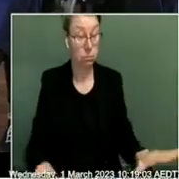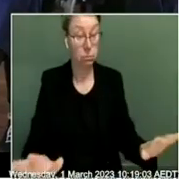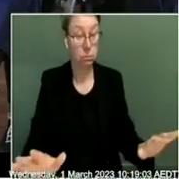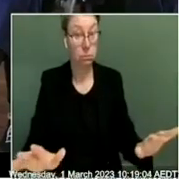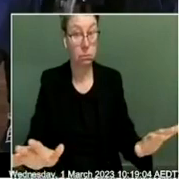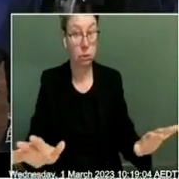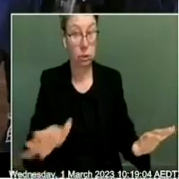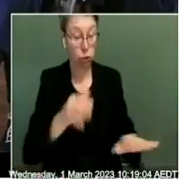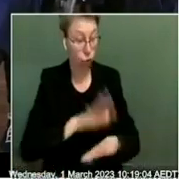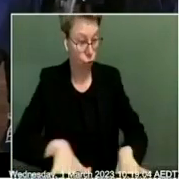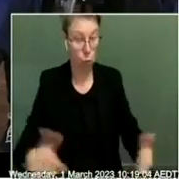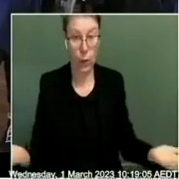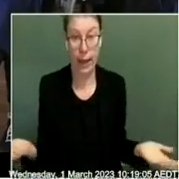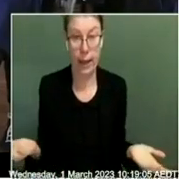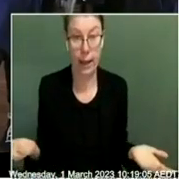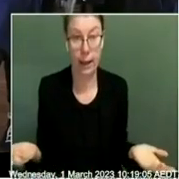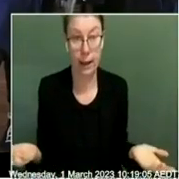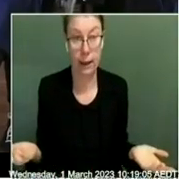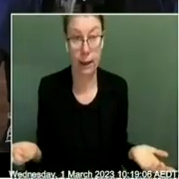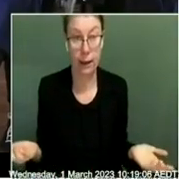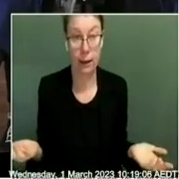mentioned,